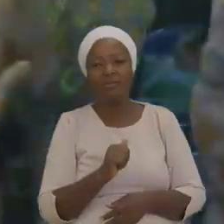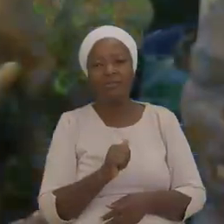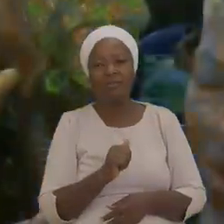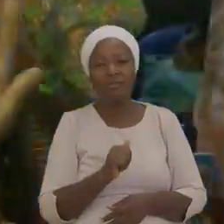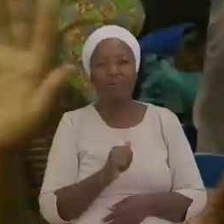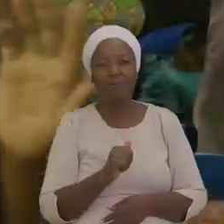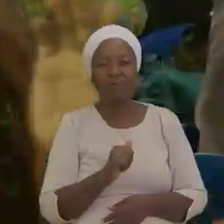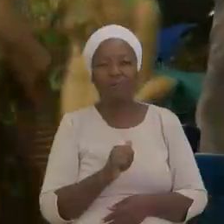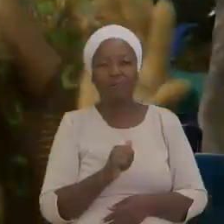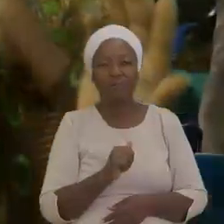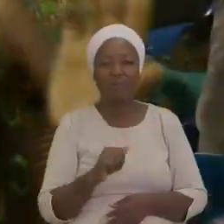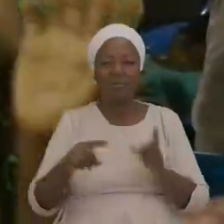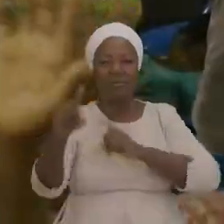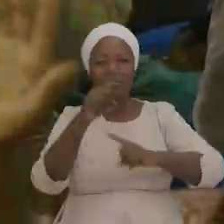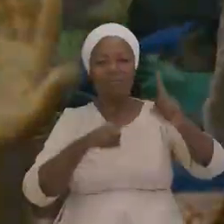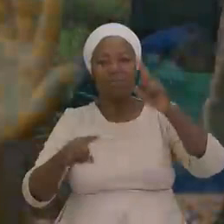believe. I